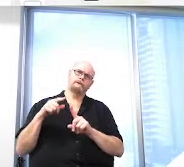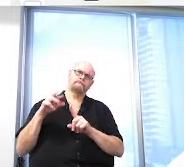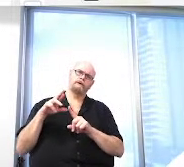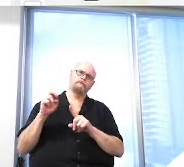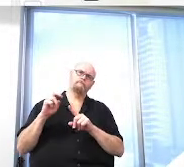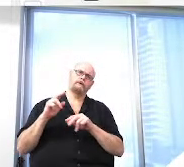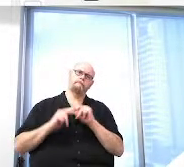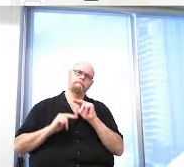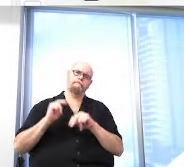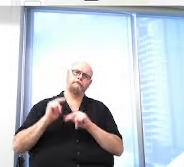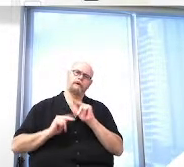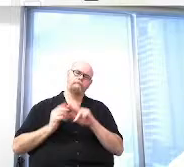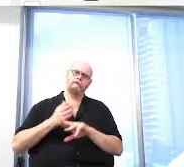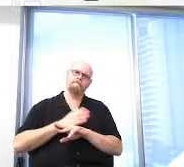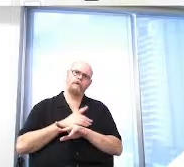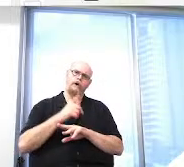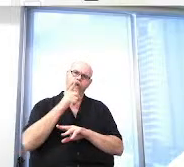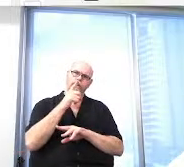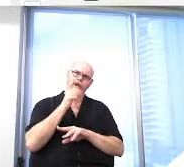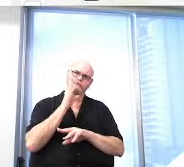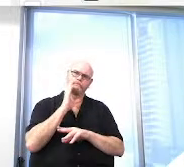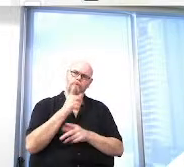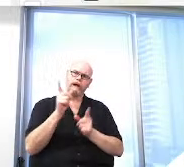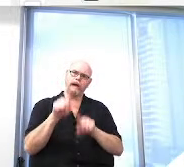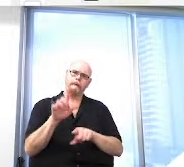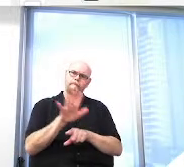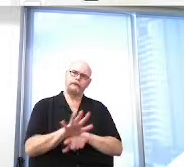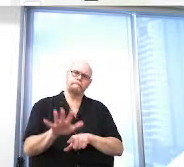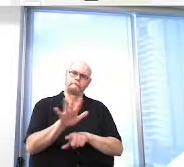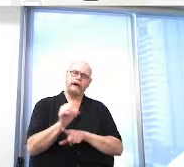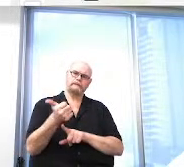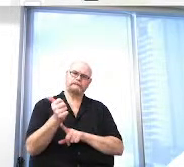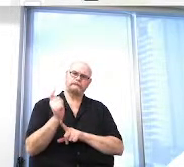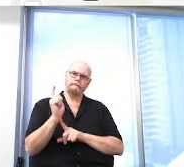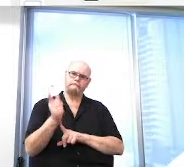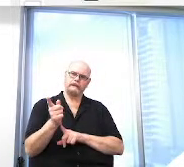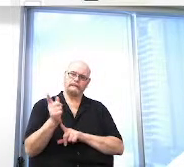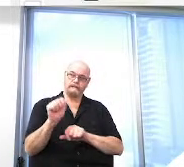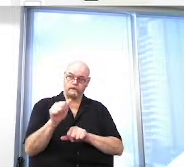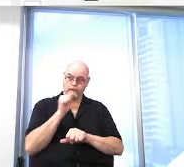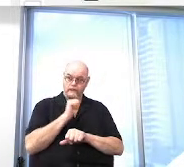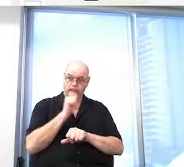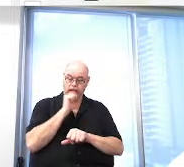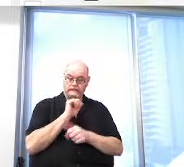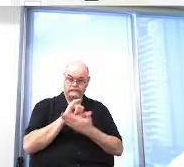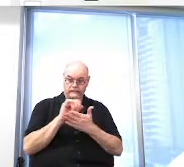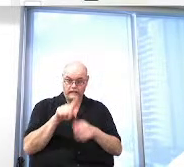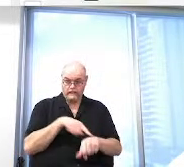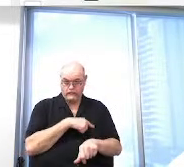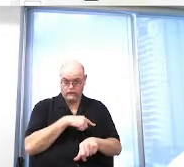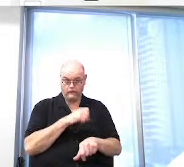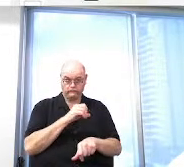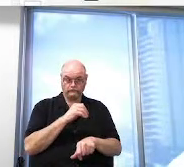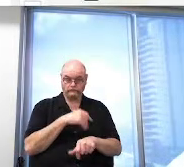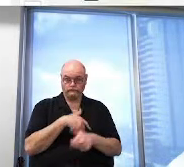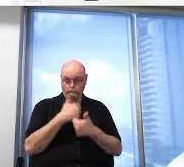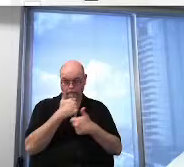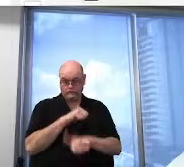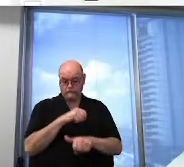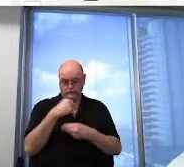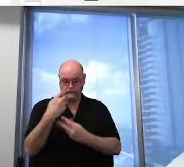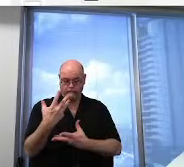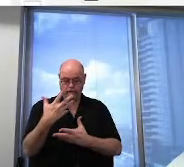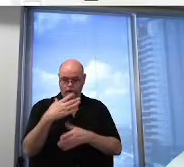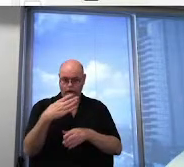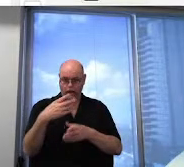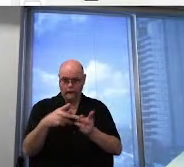transmission line rebuild before lunch, which will occur within about 10 minutes, if everybody can last that long. Is that okay with everybody? I always try to give you a